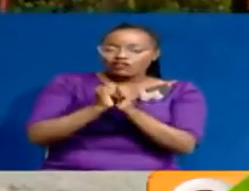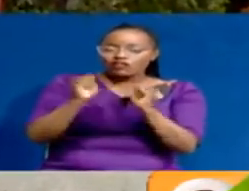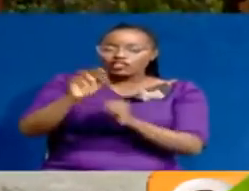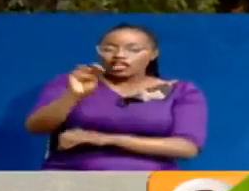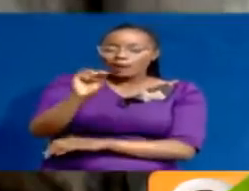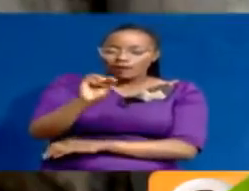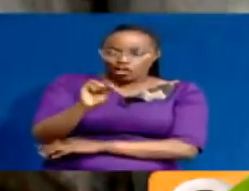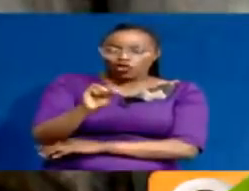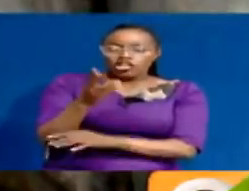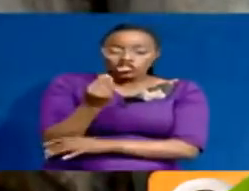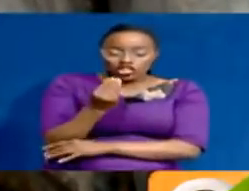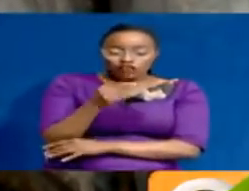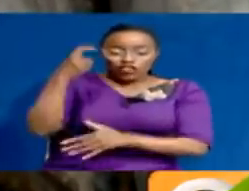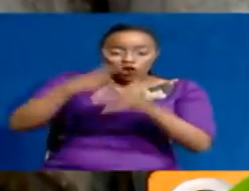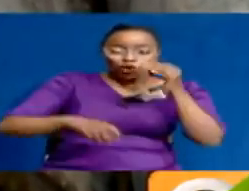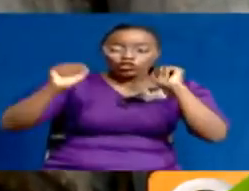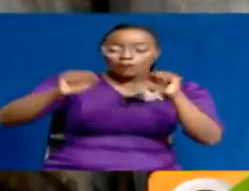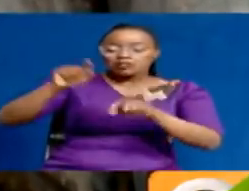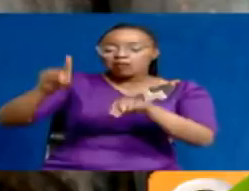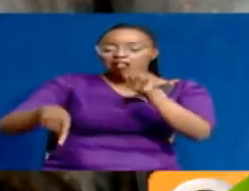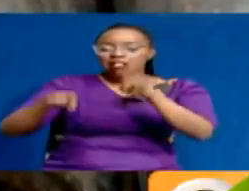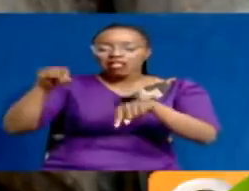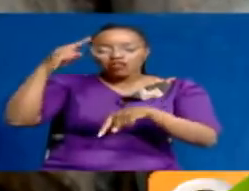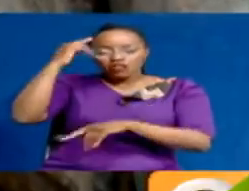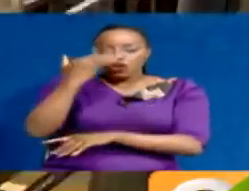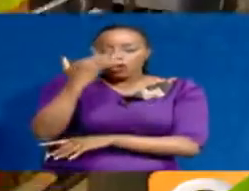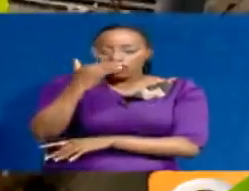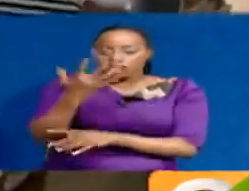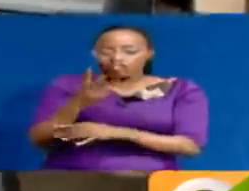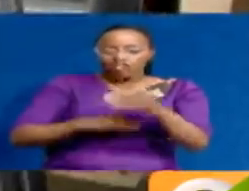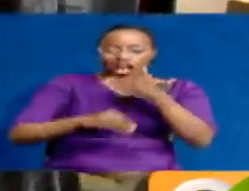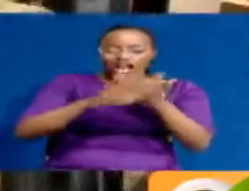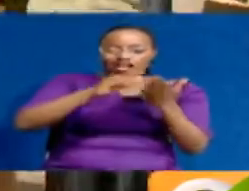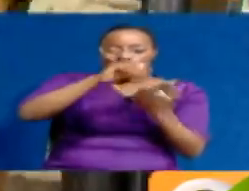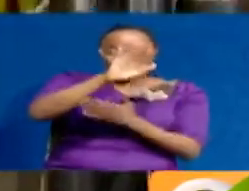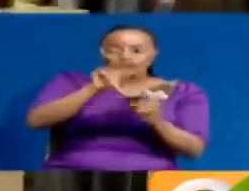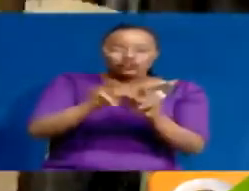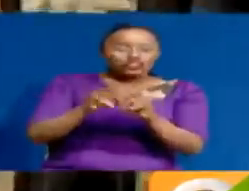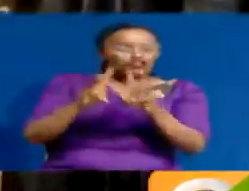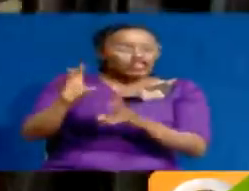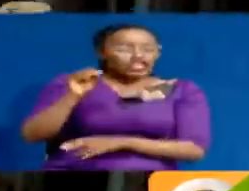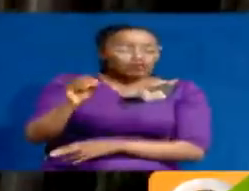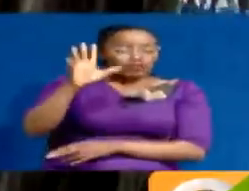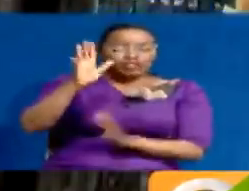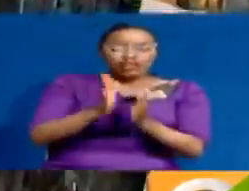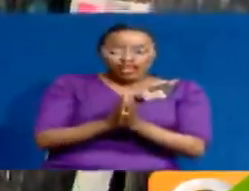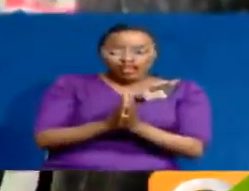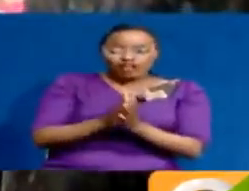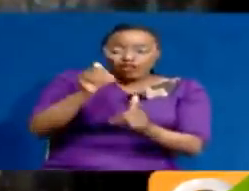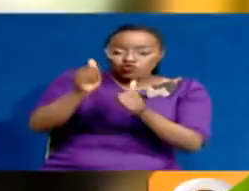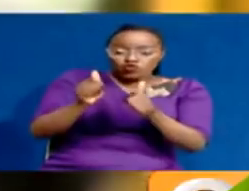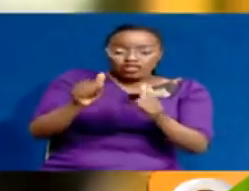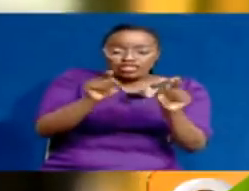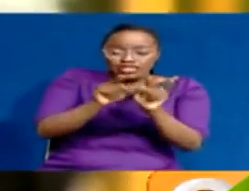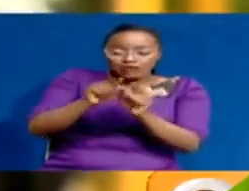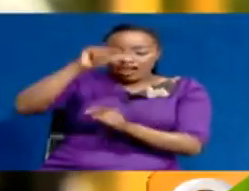15 million shillings. The costs would, however, vary for oxygen refills. It is a costly affair, and one that